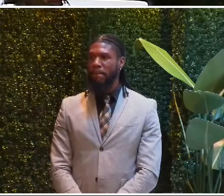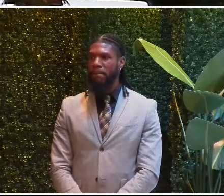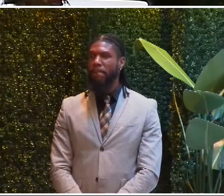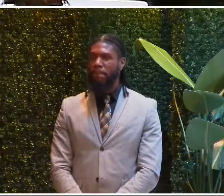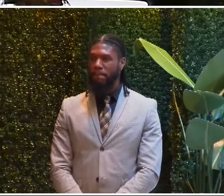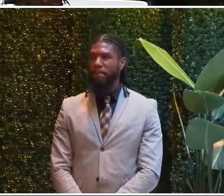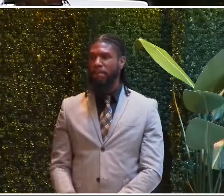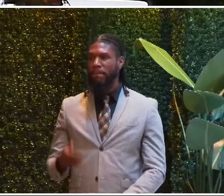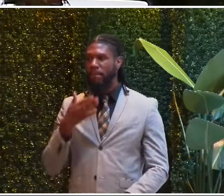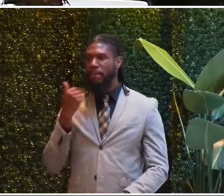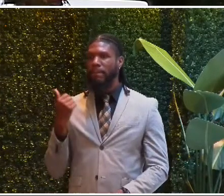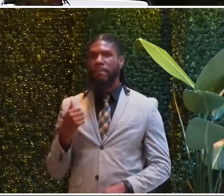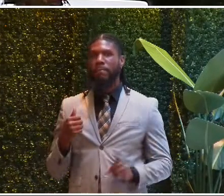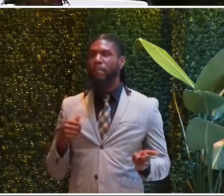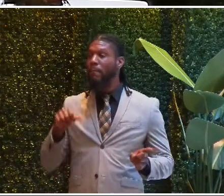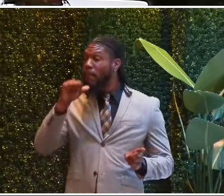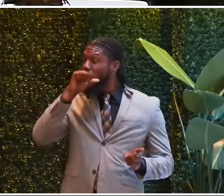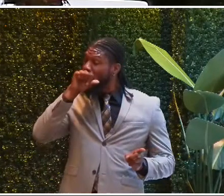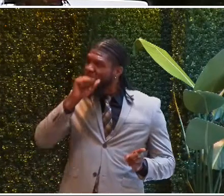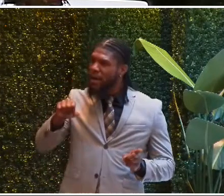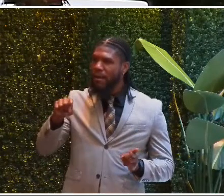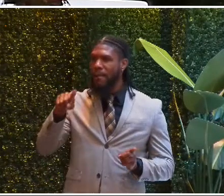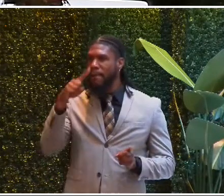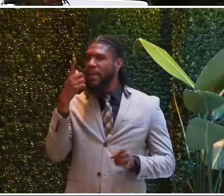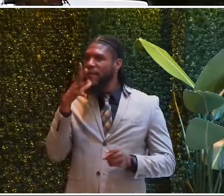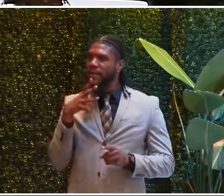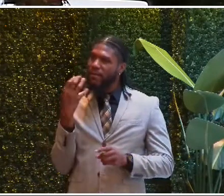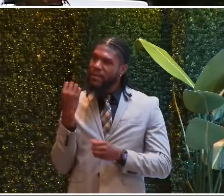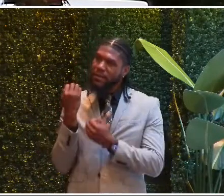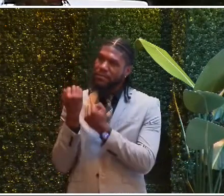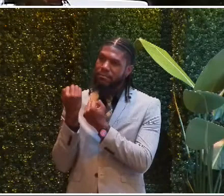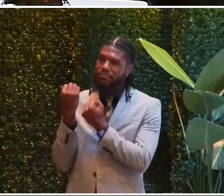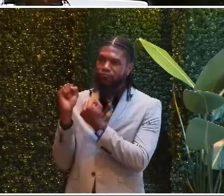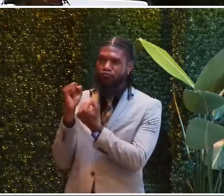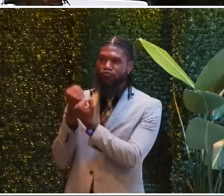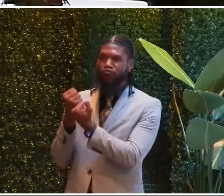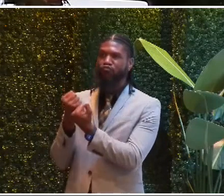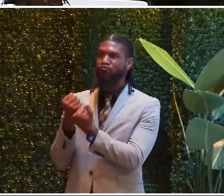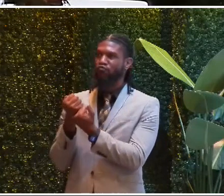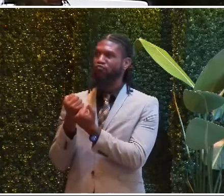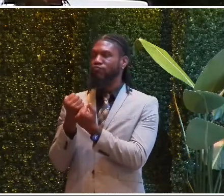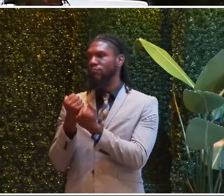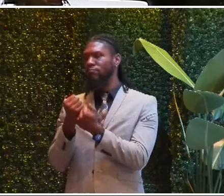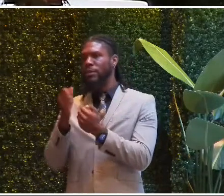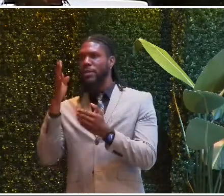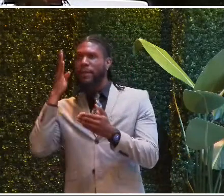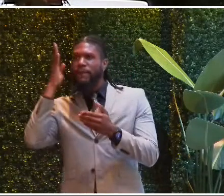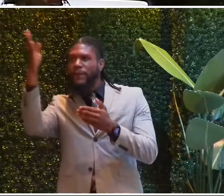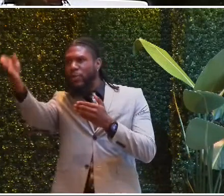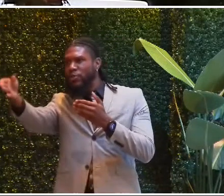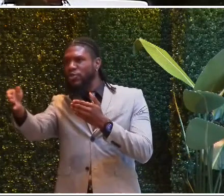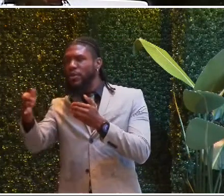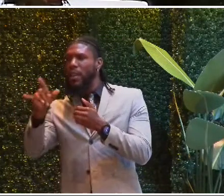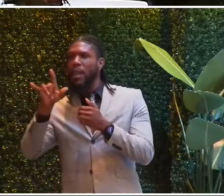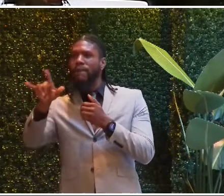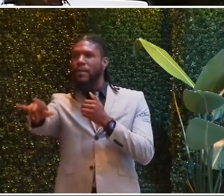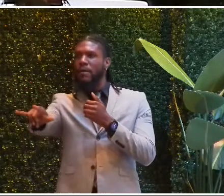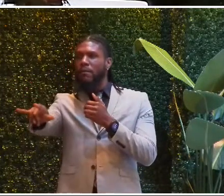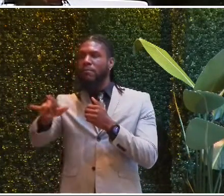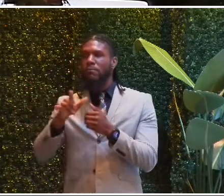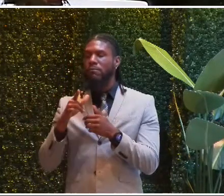Love that Black feminist right into the future. Wow, what a blessing, what an invocation.